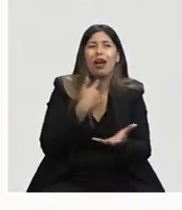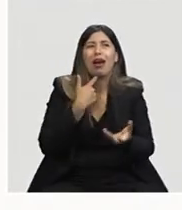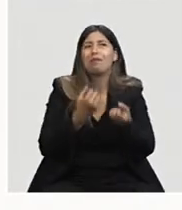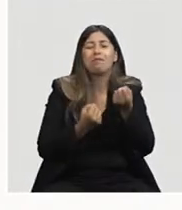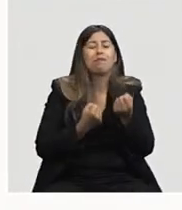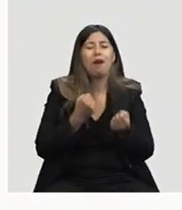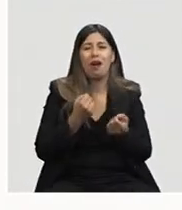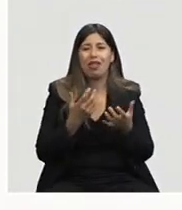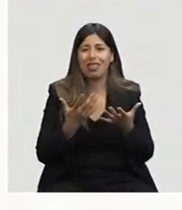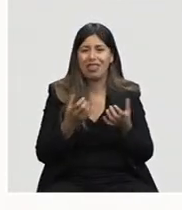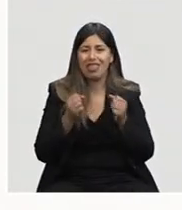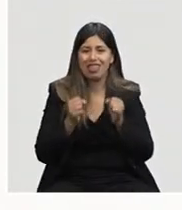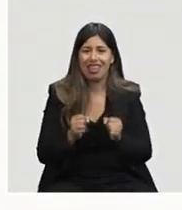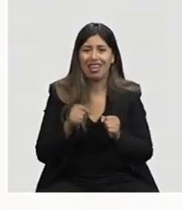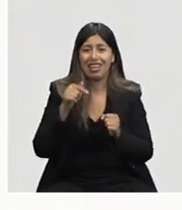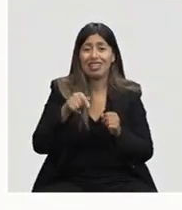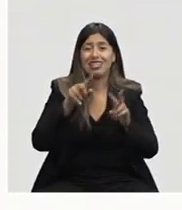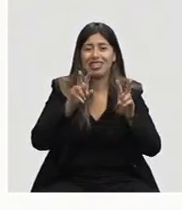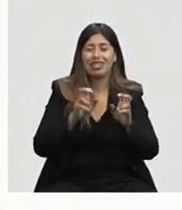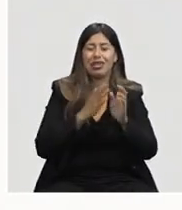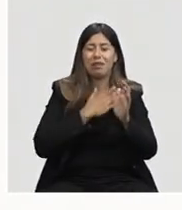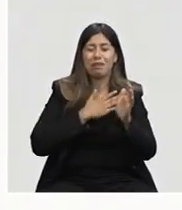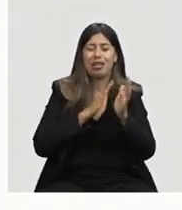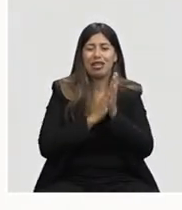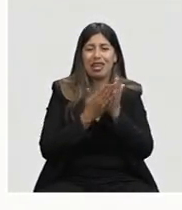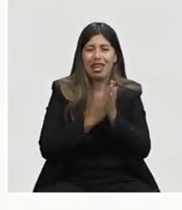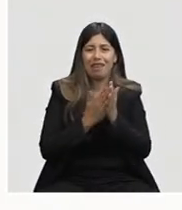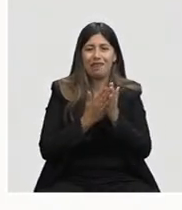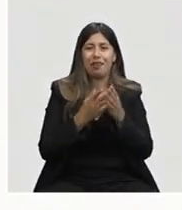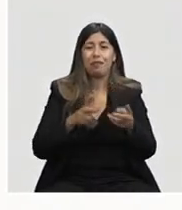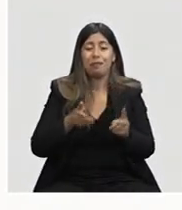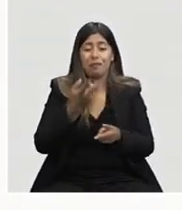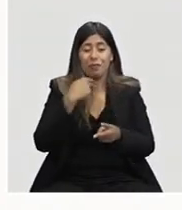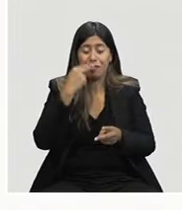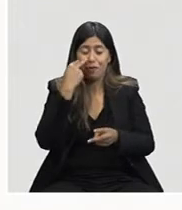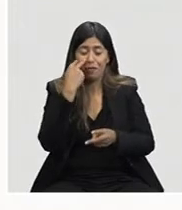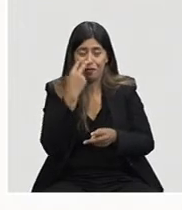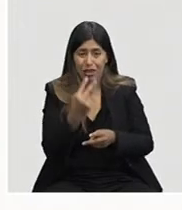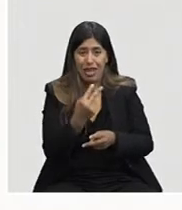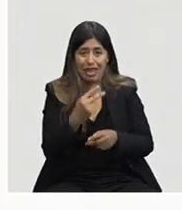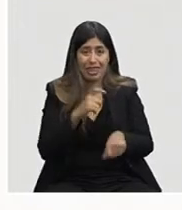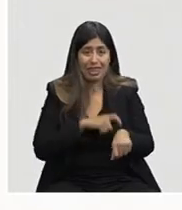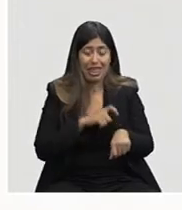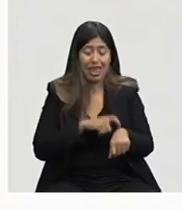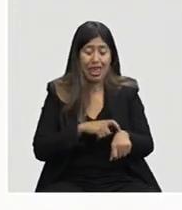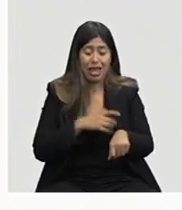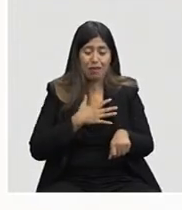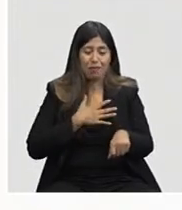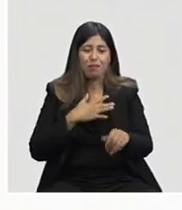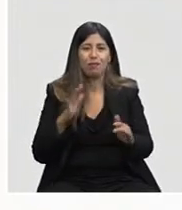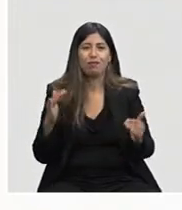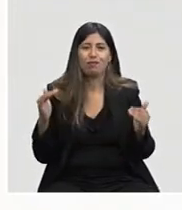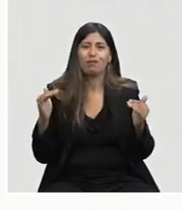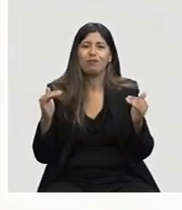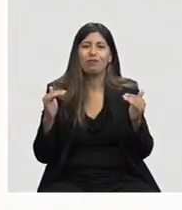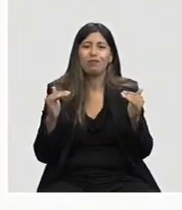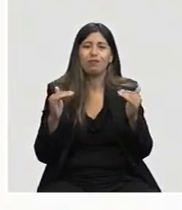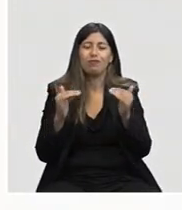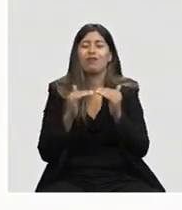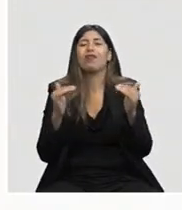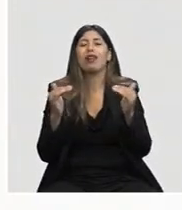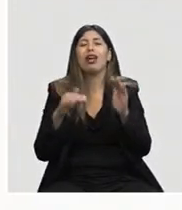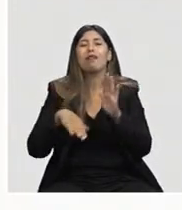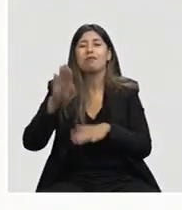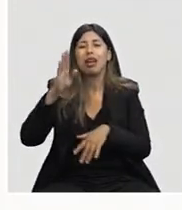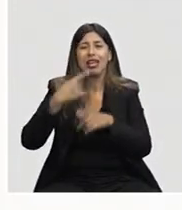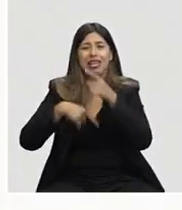It allows us to see how our own time fits into the greater story and how much is at stake. It changes the way we see the world